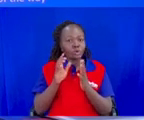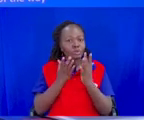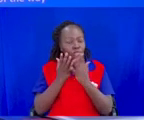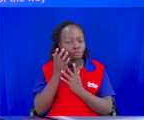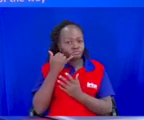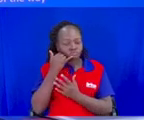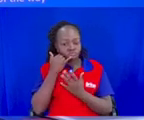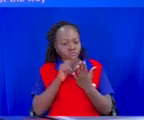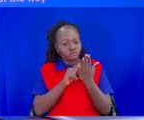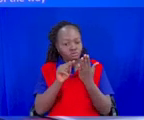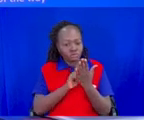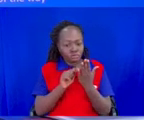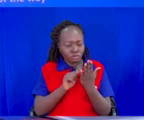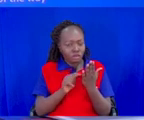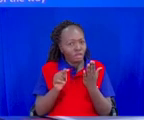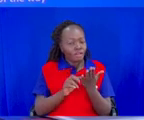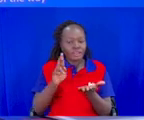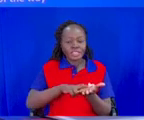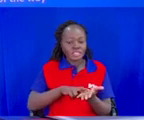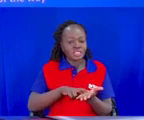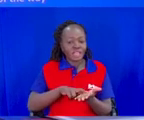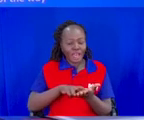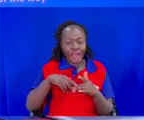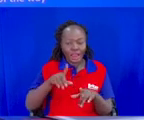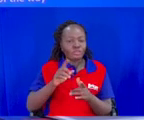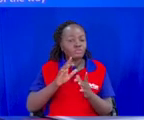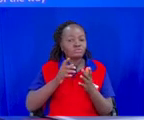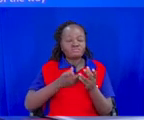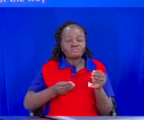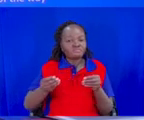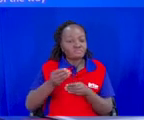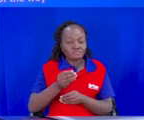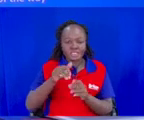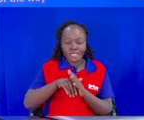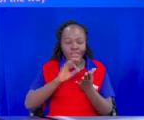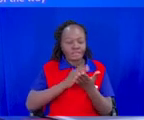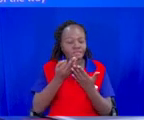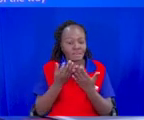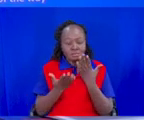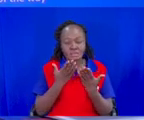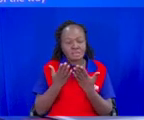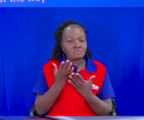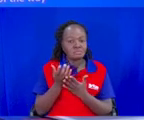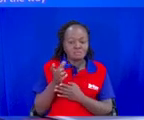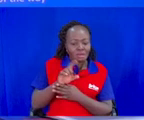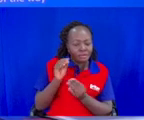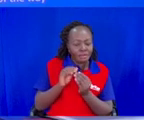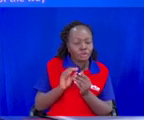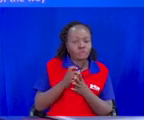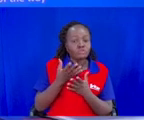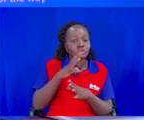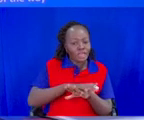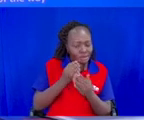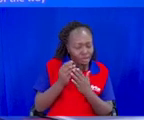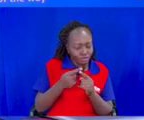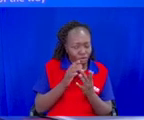to enroll in the fund. It allows you to be able to transact within the fund, either to top up or to withdraw, allows you to be